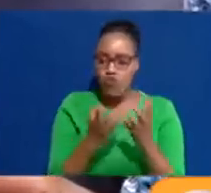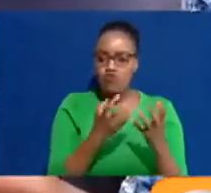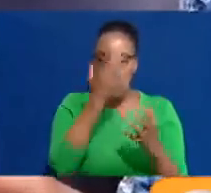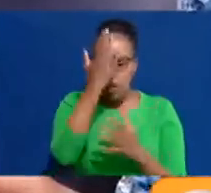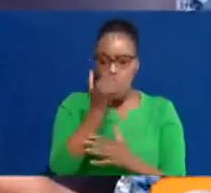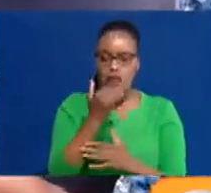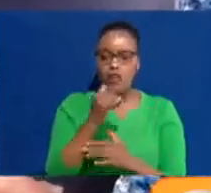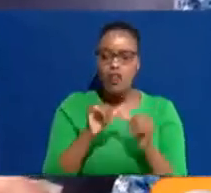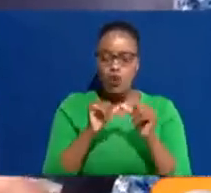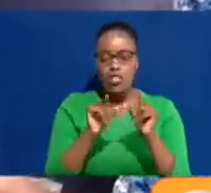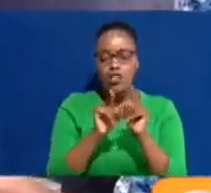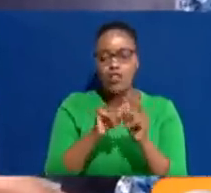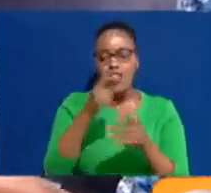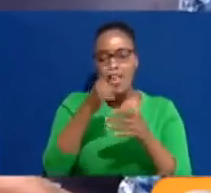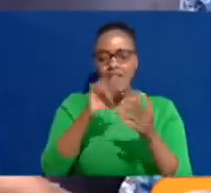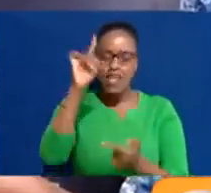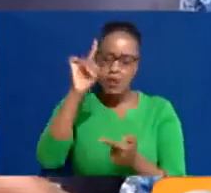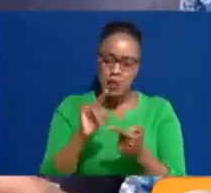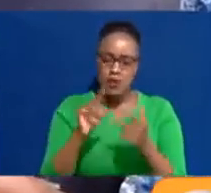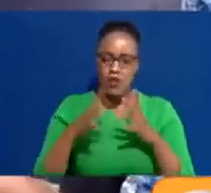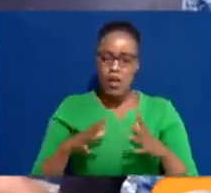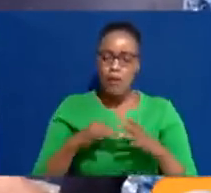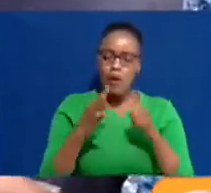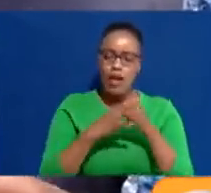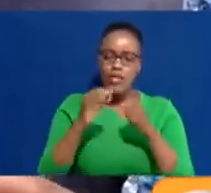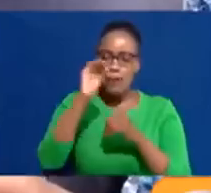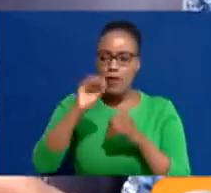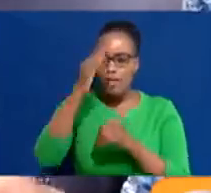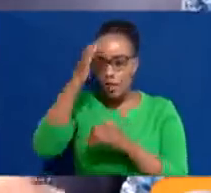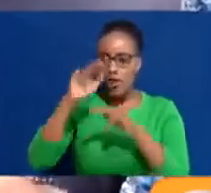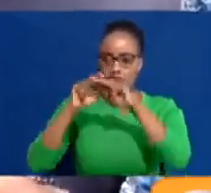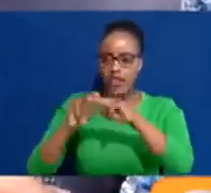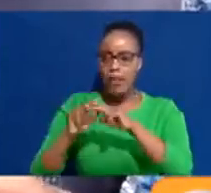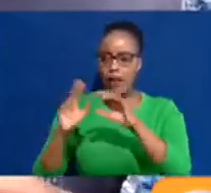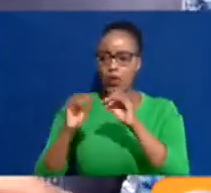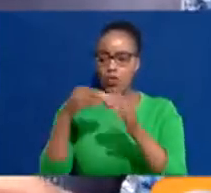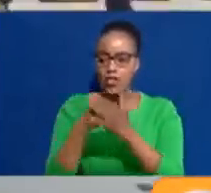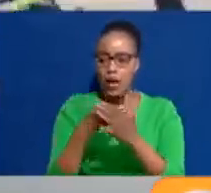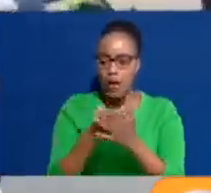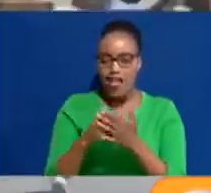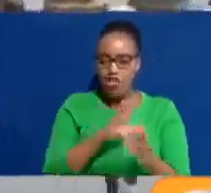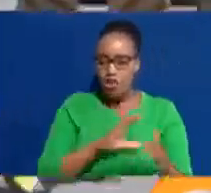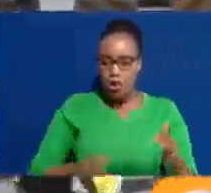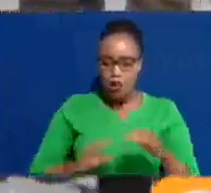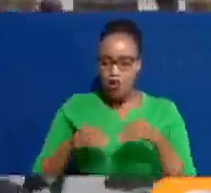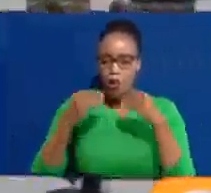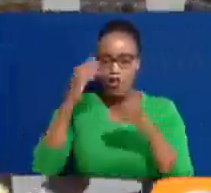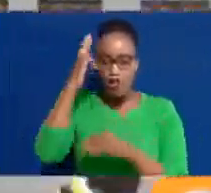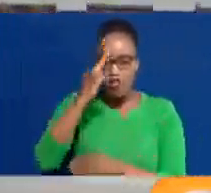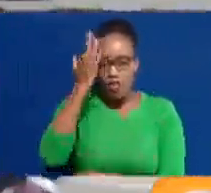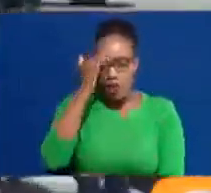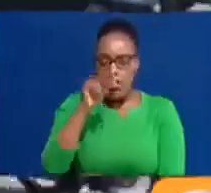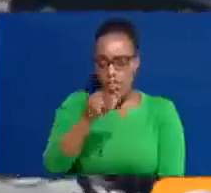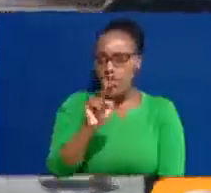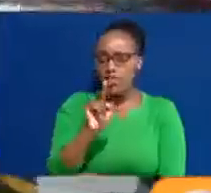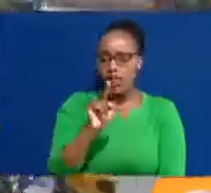able kupata na discounts even as much as 80%, because they don't rely na hii pesa commission tunawapatia hapa. That is why bei yao iko